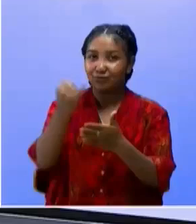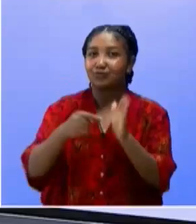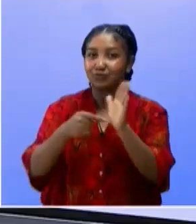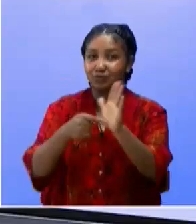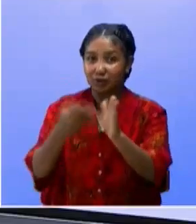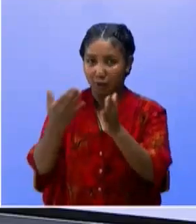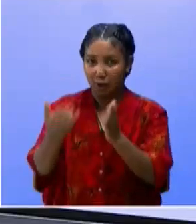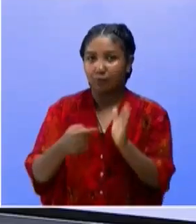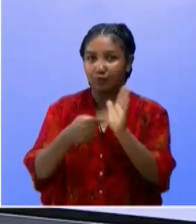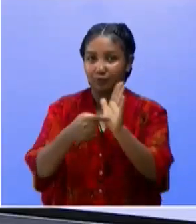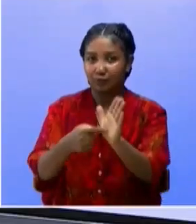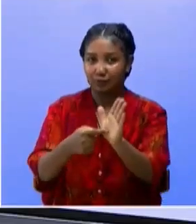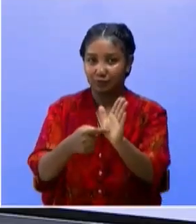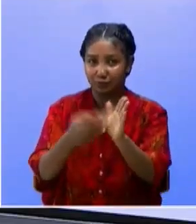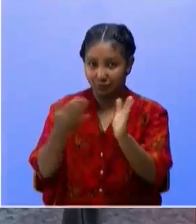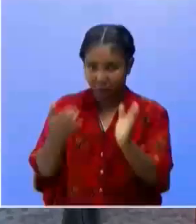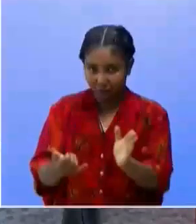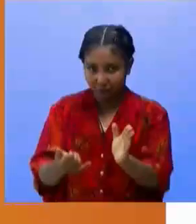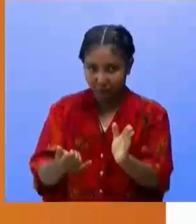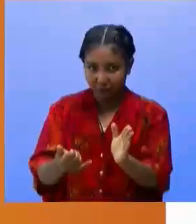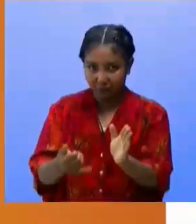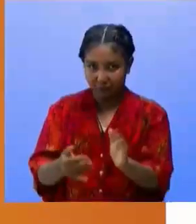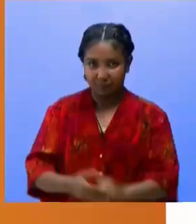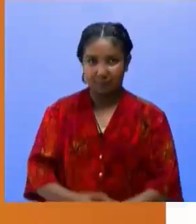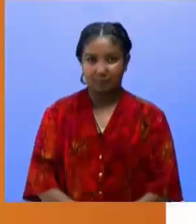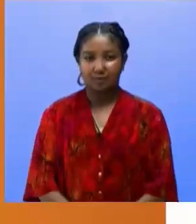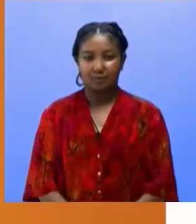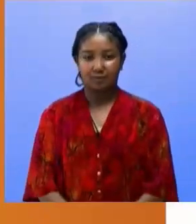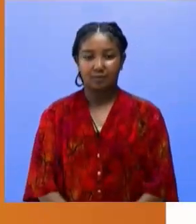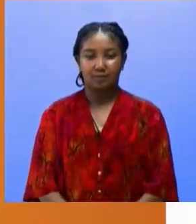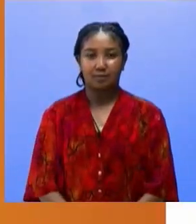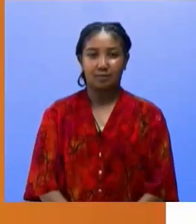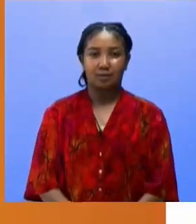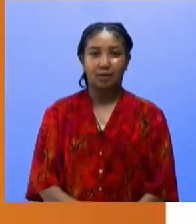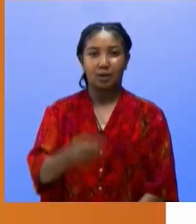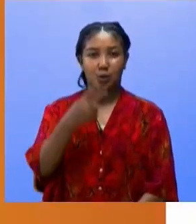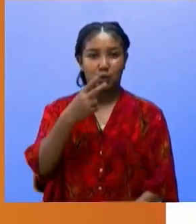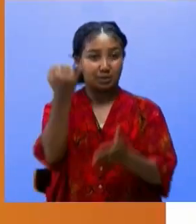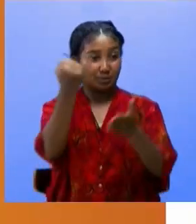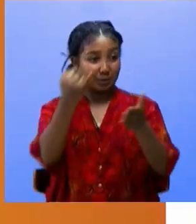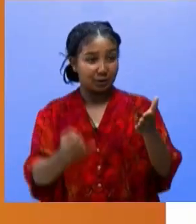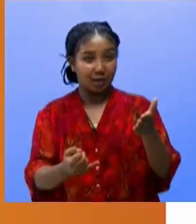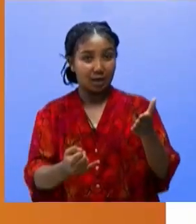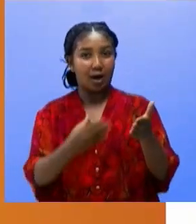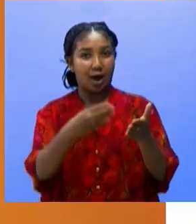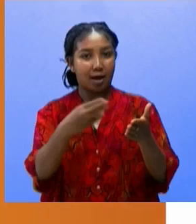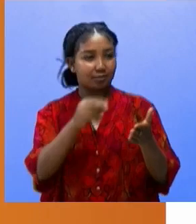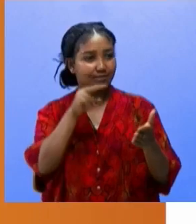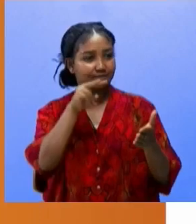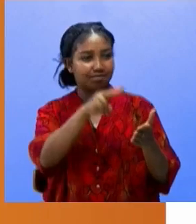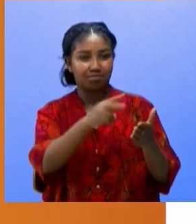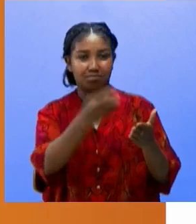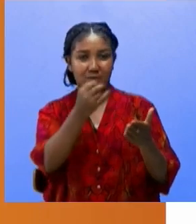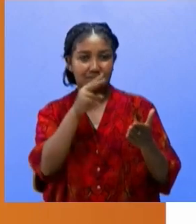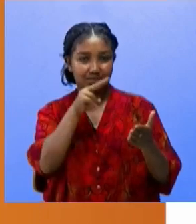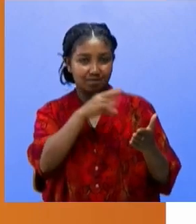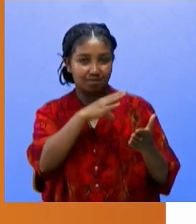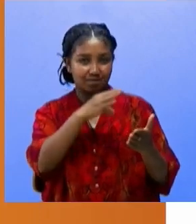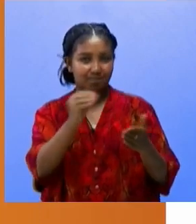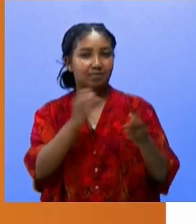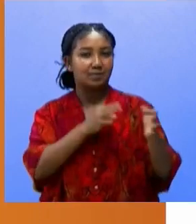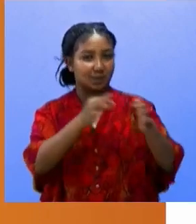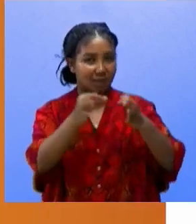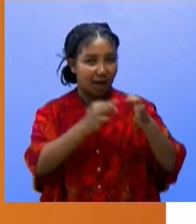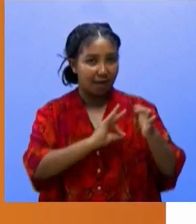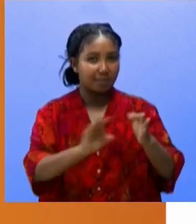after me. All right? You will see the picture and look at the picture and